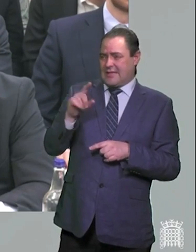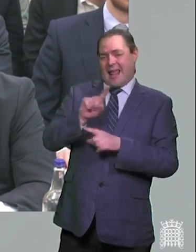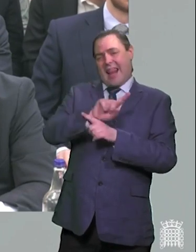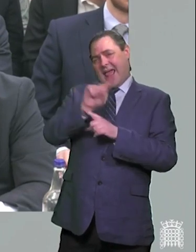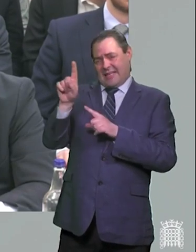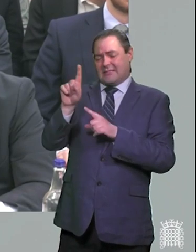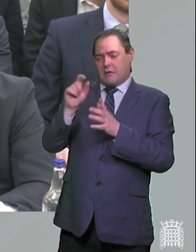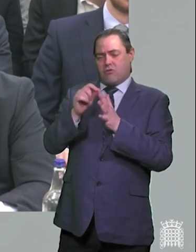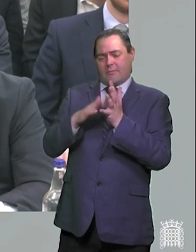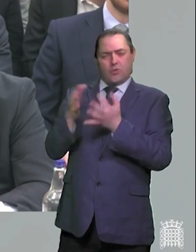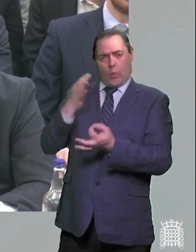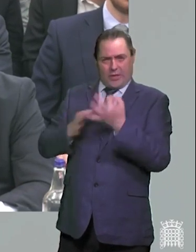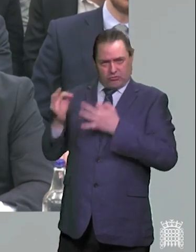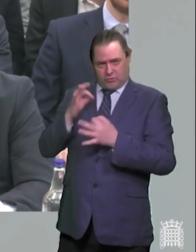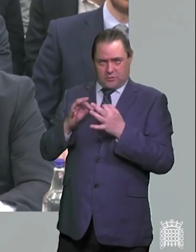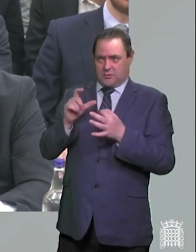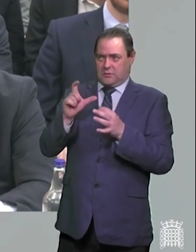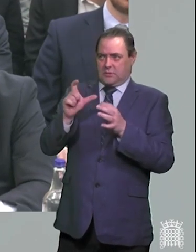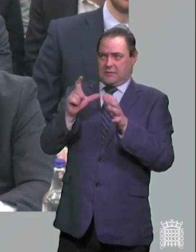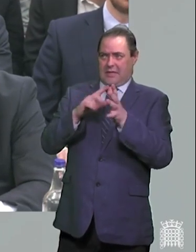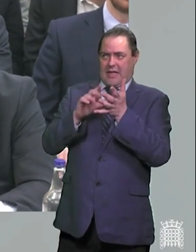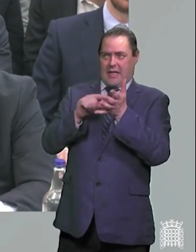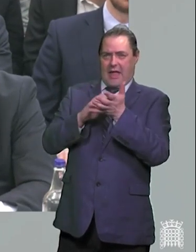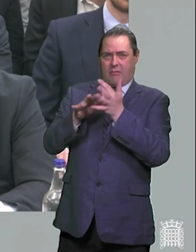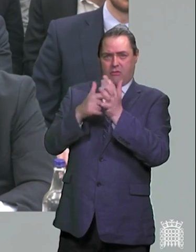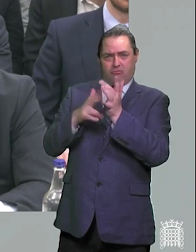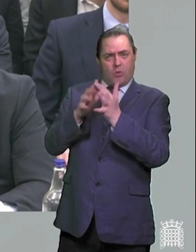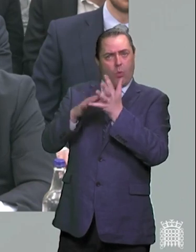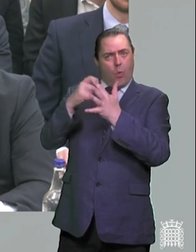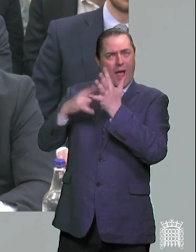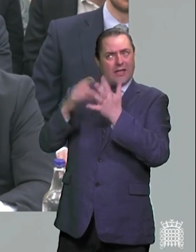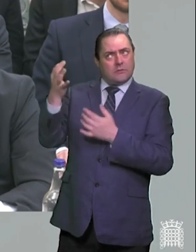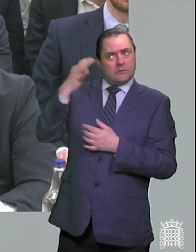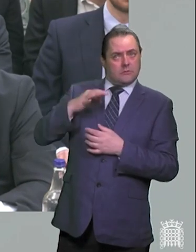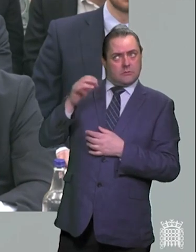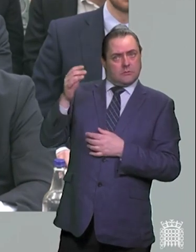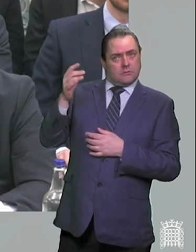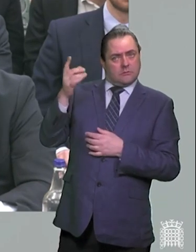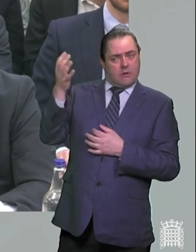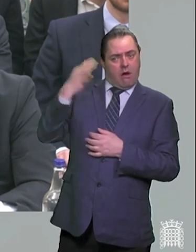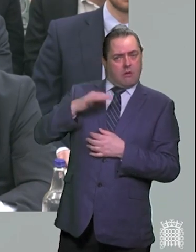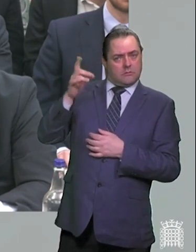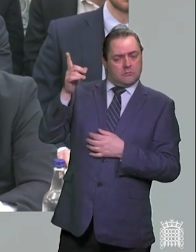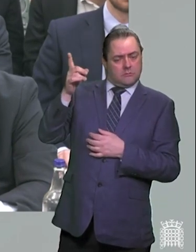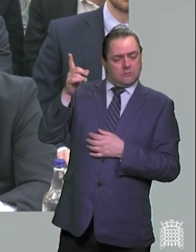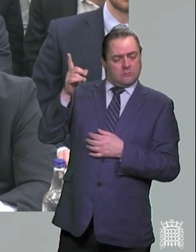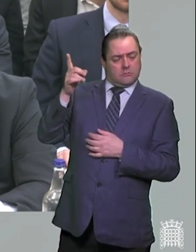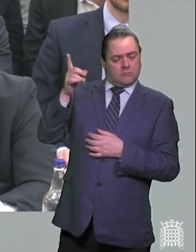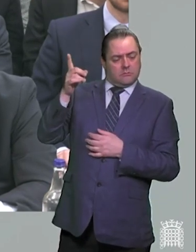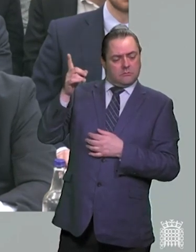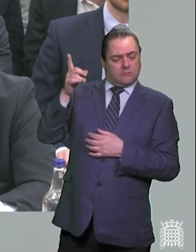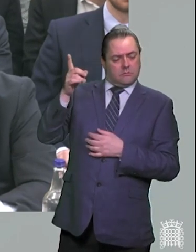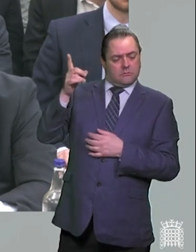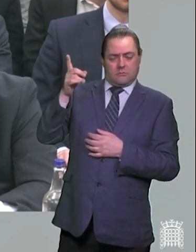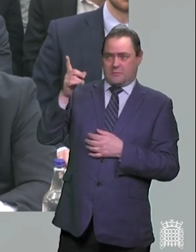in PMQs, to talk to Catherine West. I don't know when I was going to come to this point, but she asked a question,